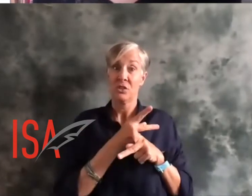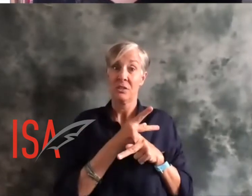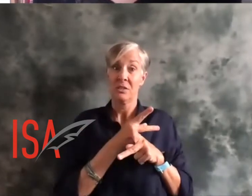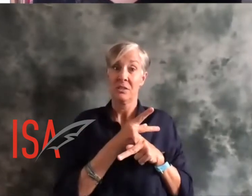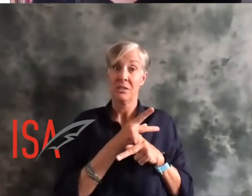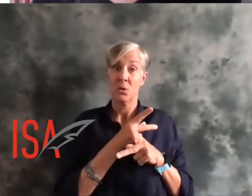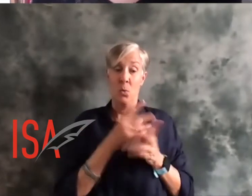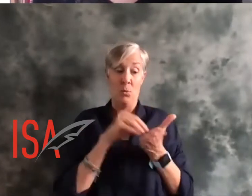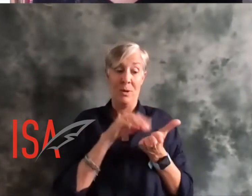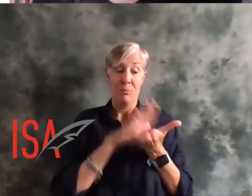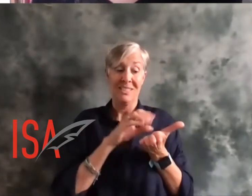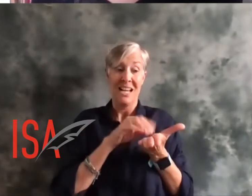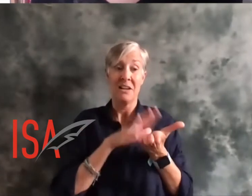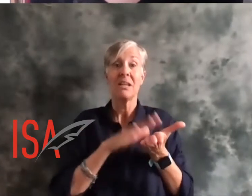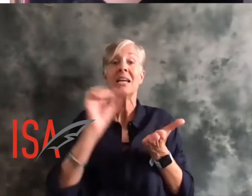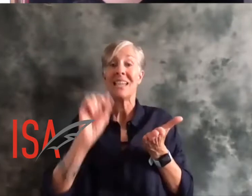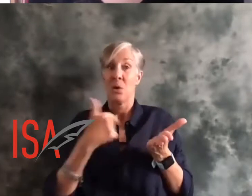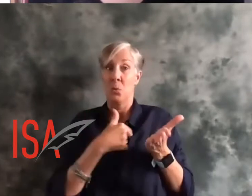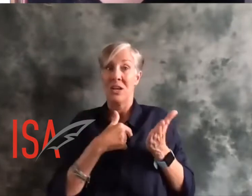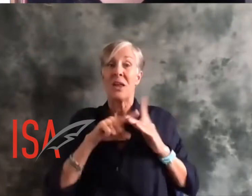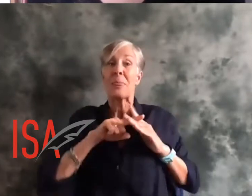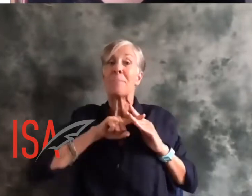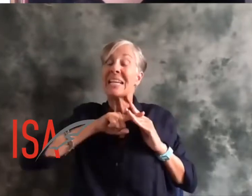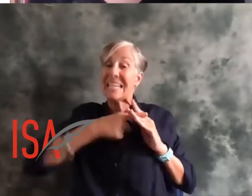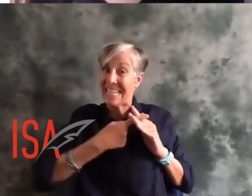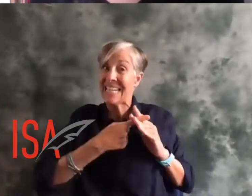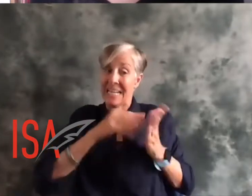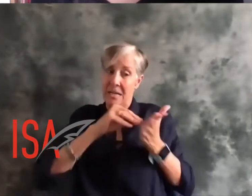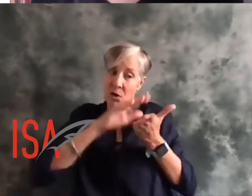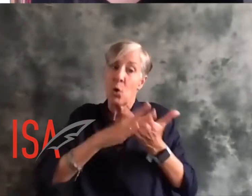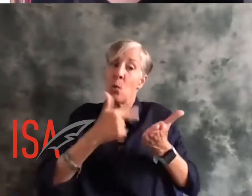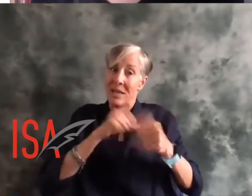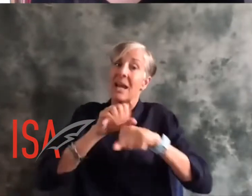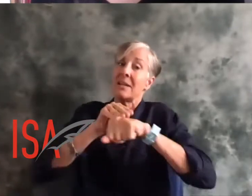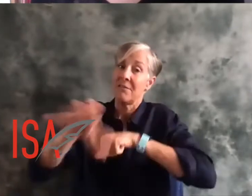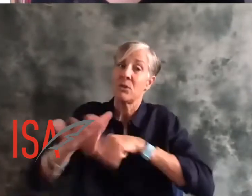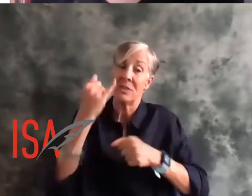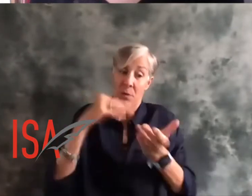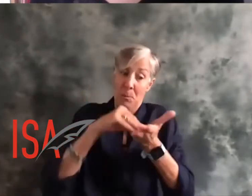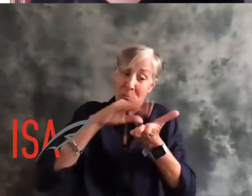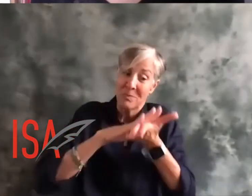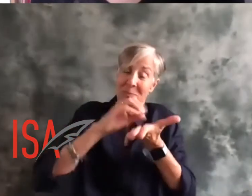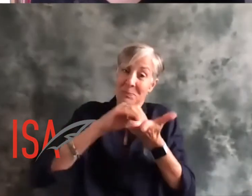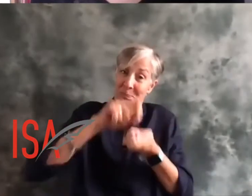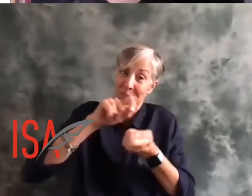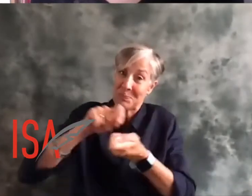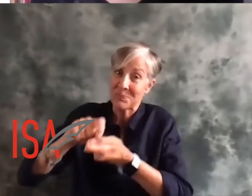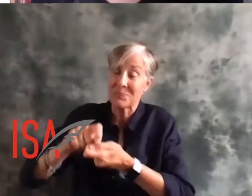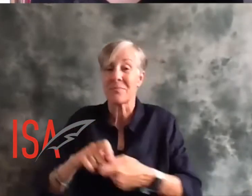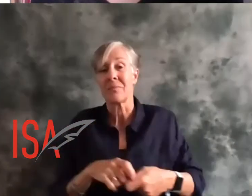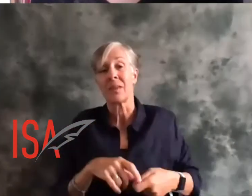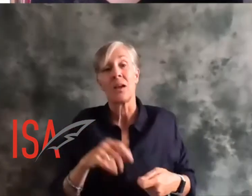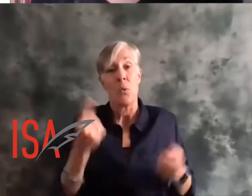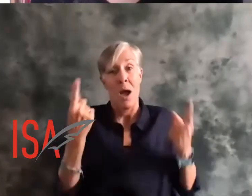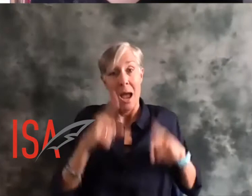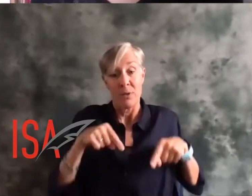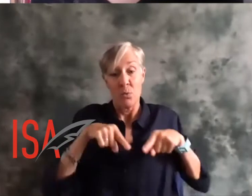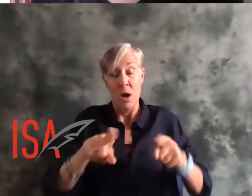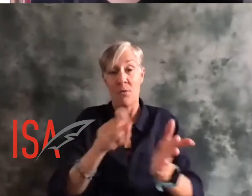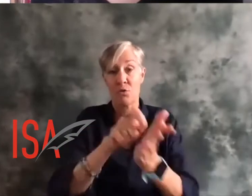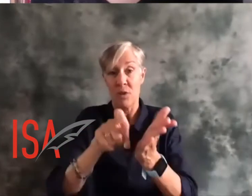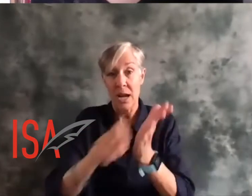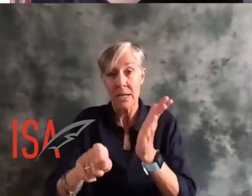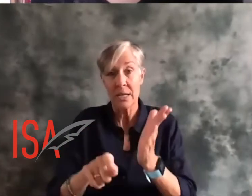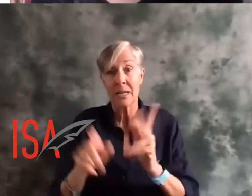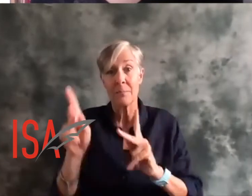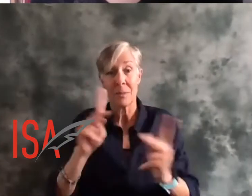content we see? Yes, that's exactly where we are. So we can influence. And what needs to happen is, as we're writing and